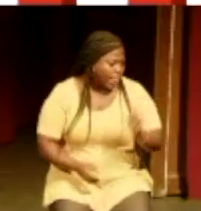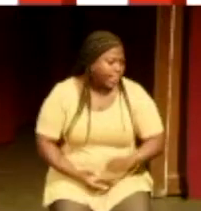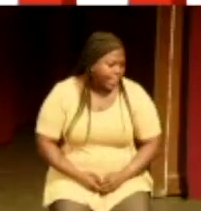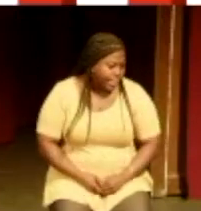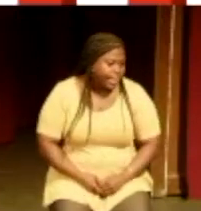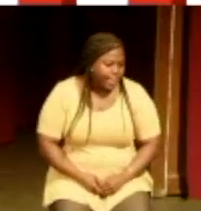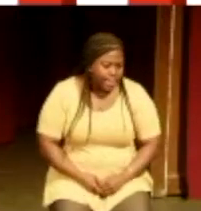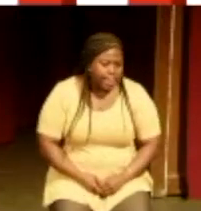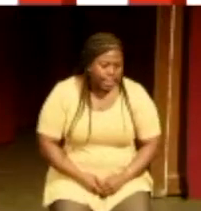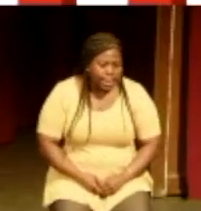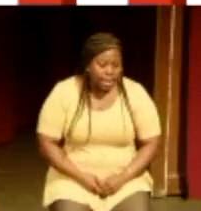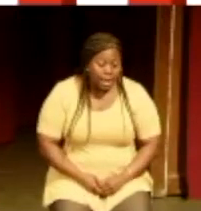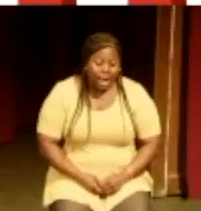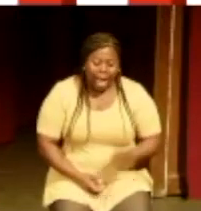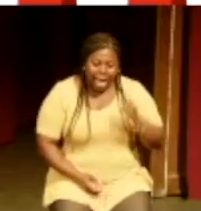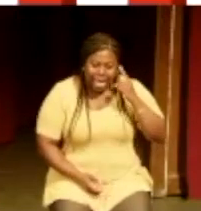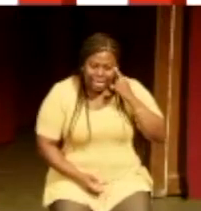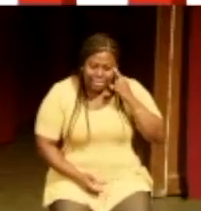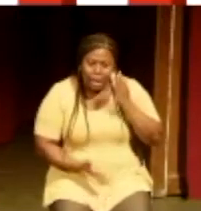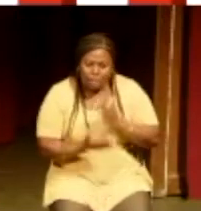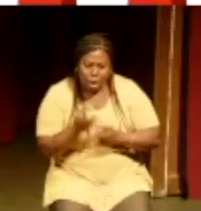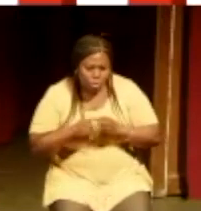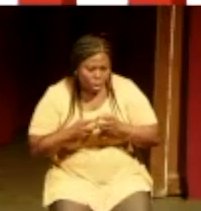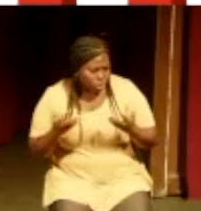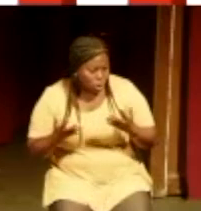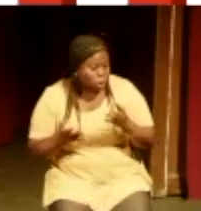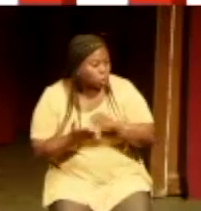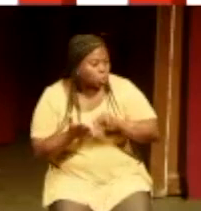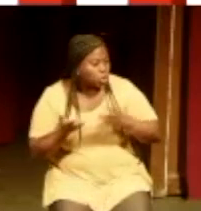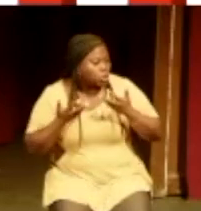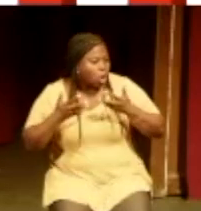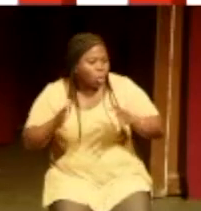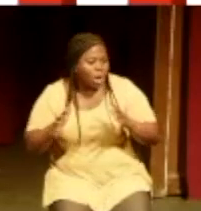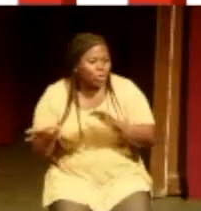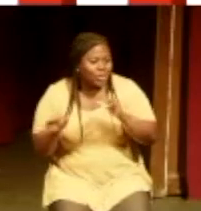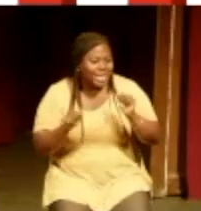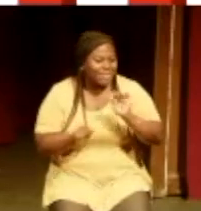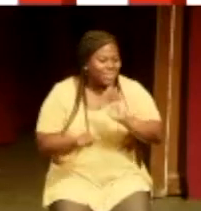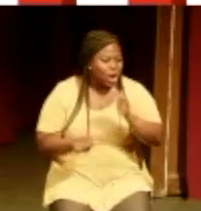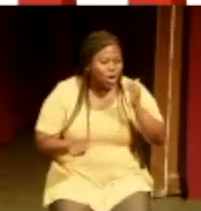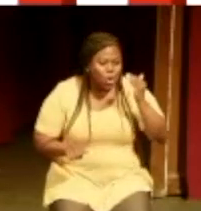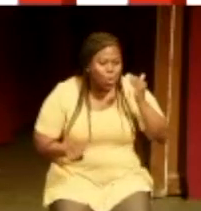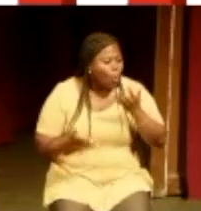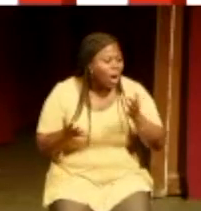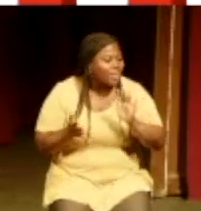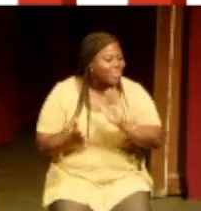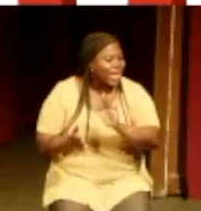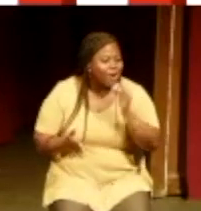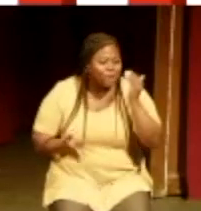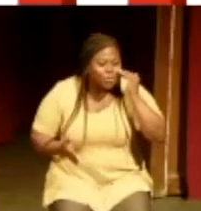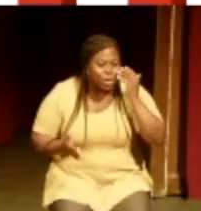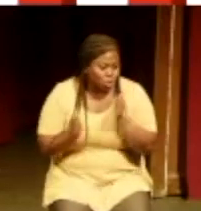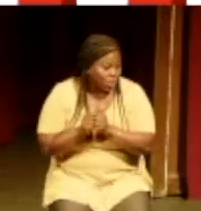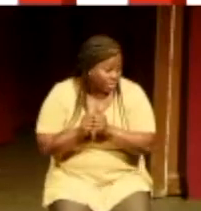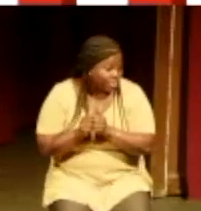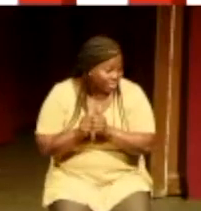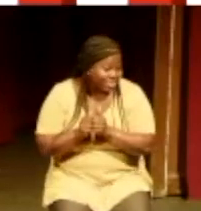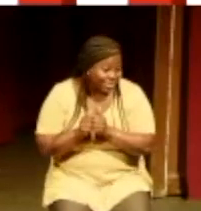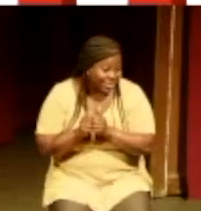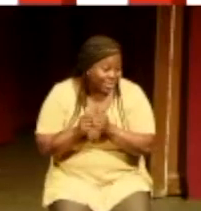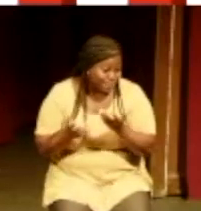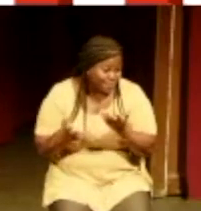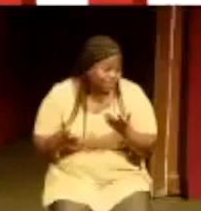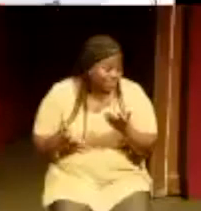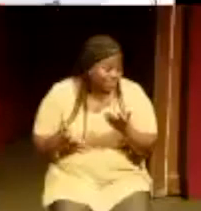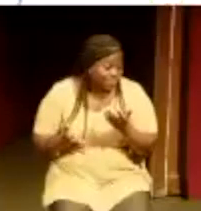is students do not want to leave what they're familiar with. They're much more comfortable walking across the street for their four-year